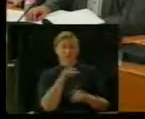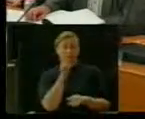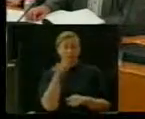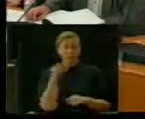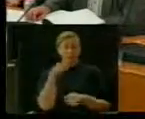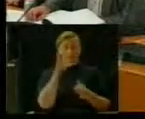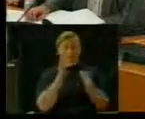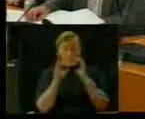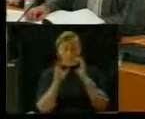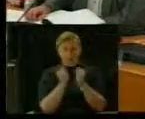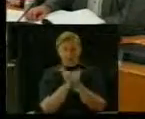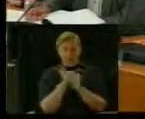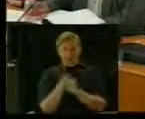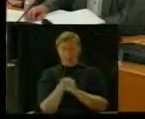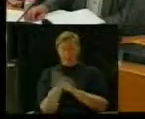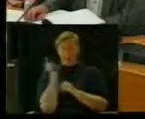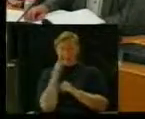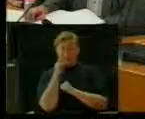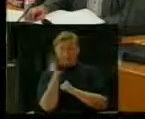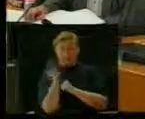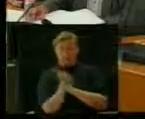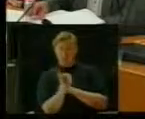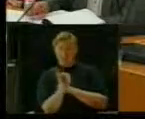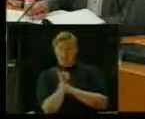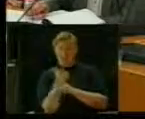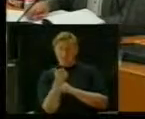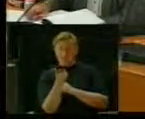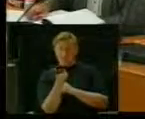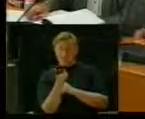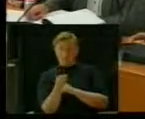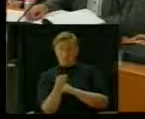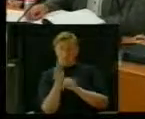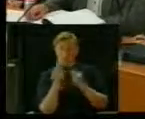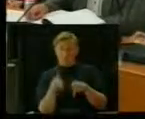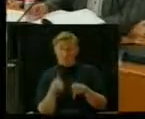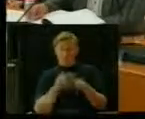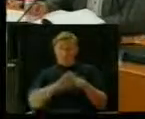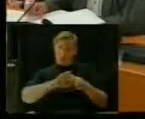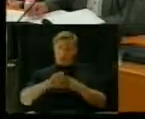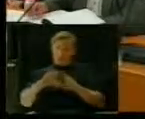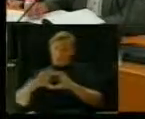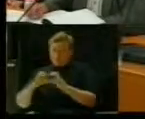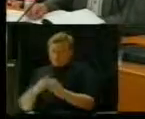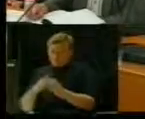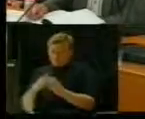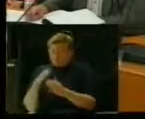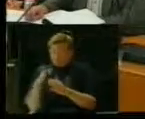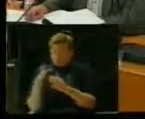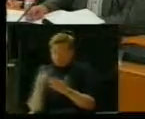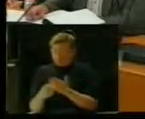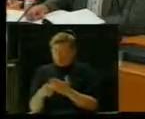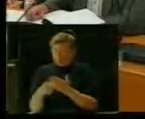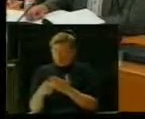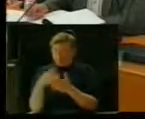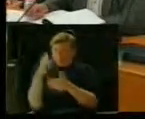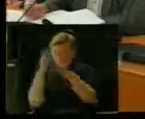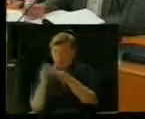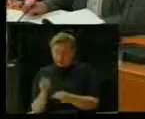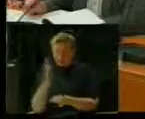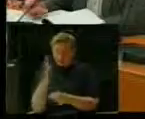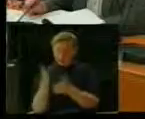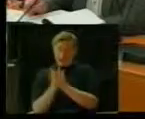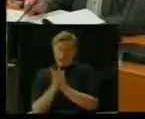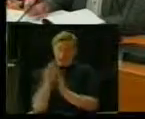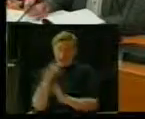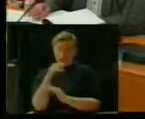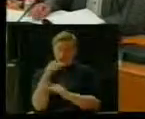yet you also say you haven't had conversations with them. It sounds to me like a few of you guys have gotten aside and decided that you're going to